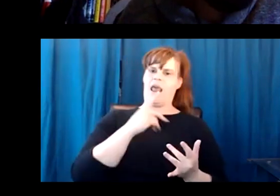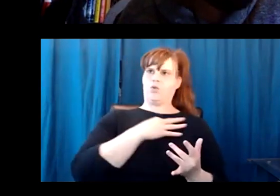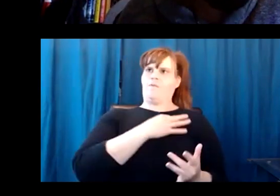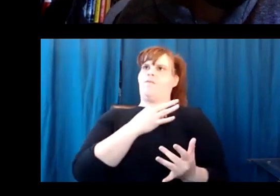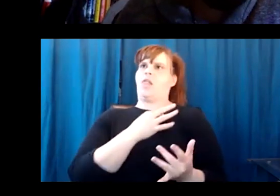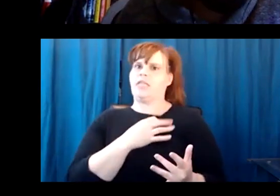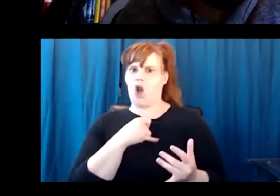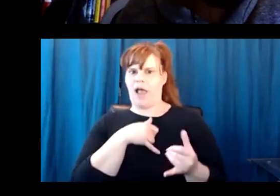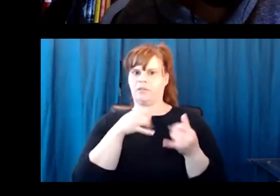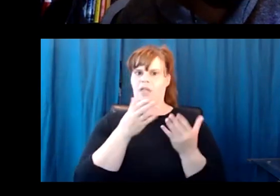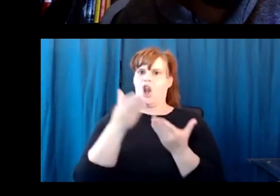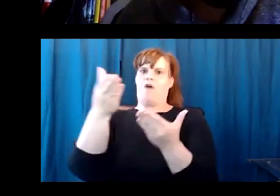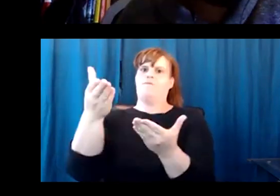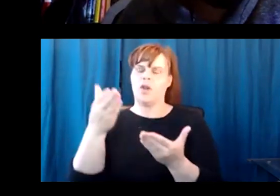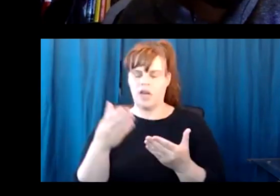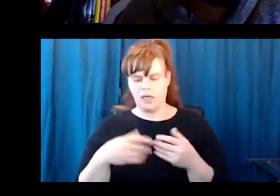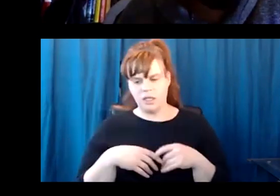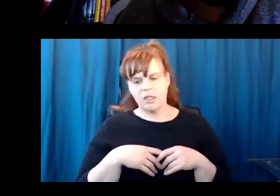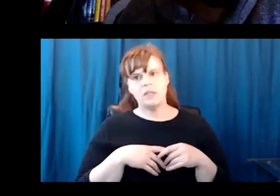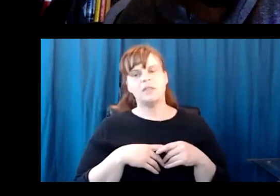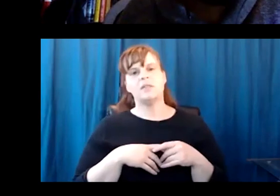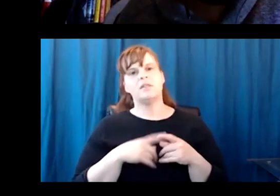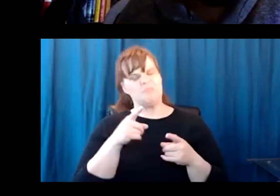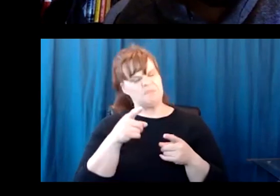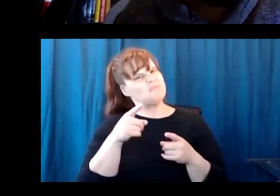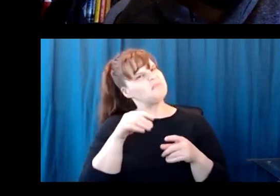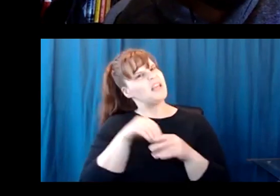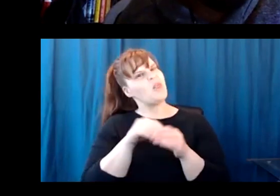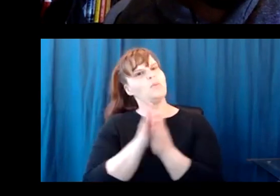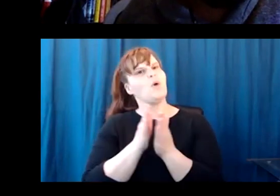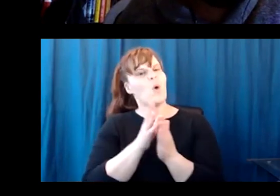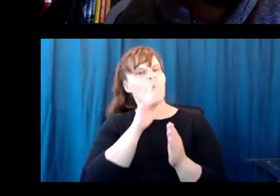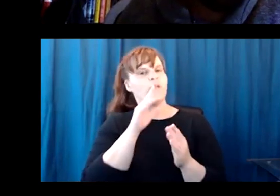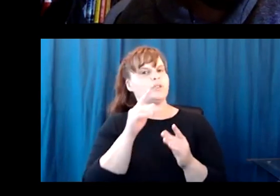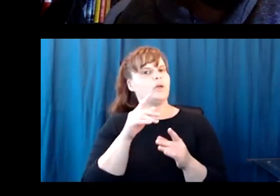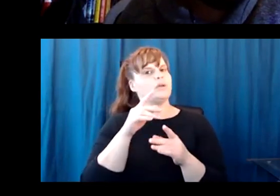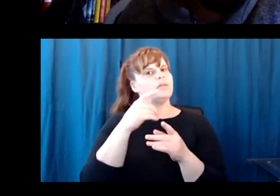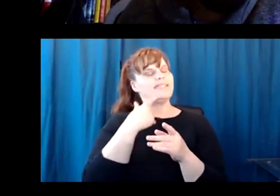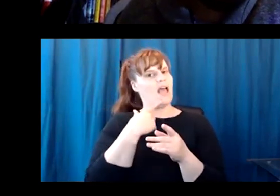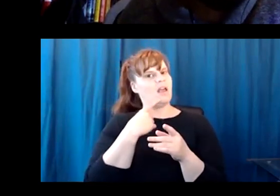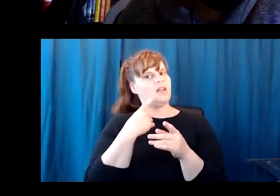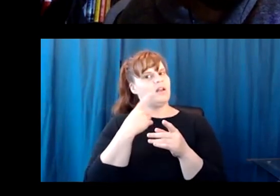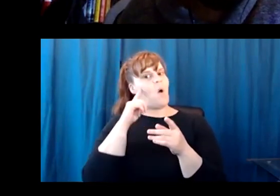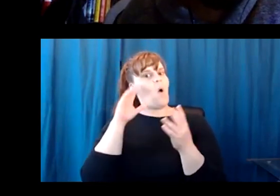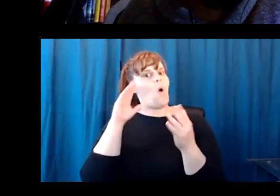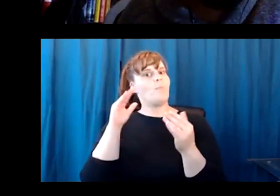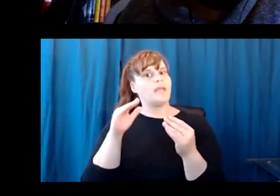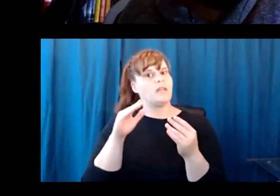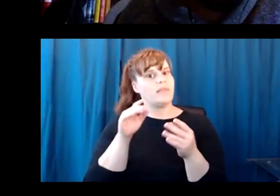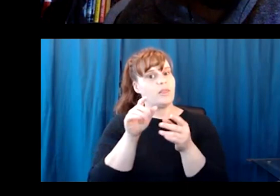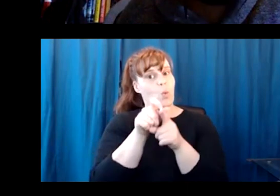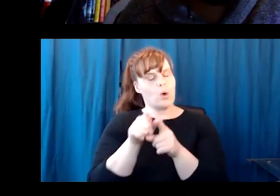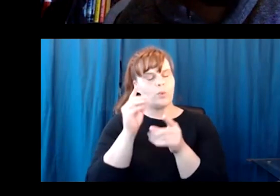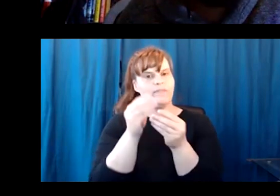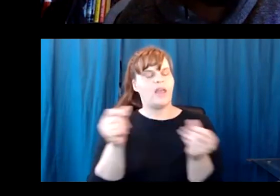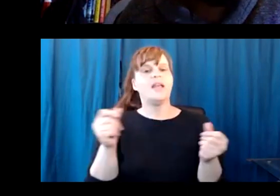dystopias, words are stricken from the spoken language in the hopes that the ideas they hold will vanish as well.